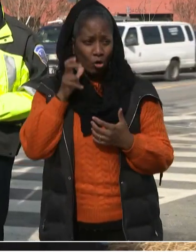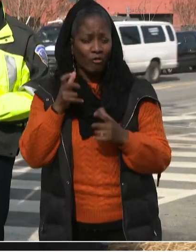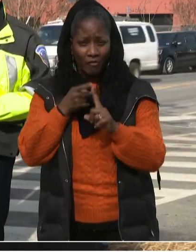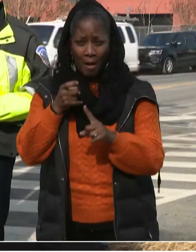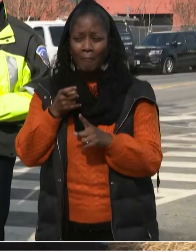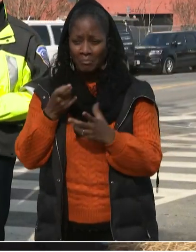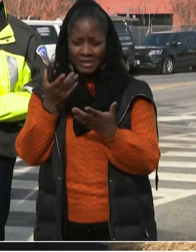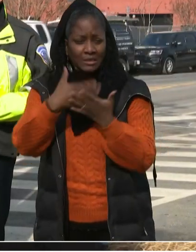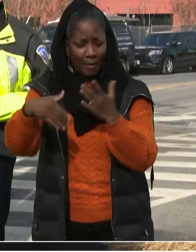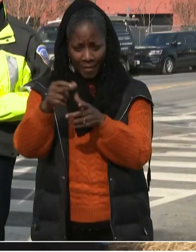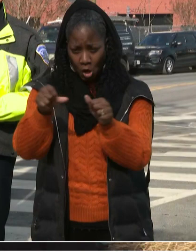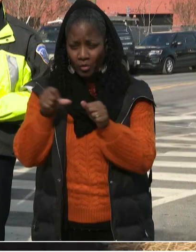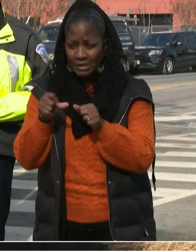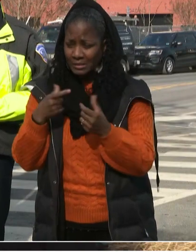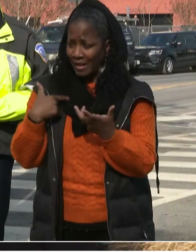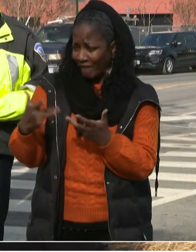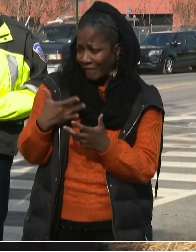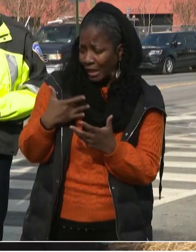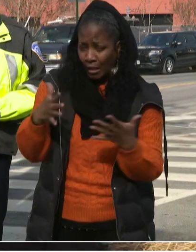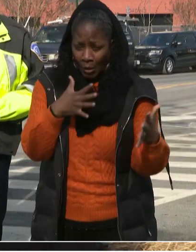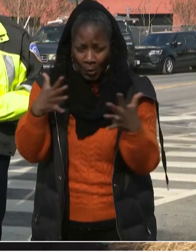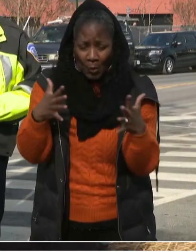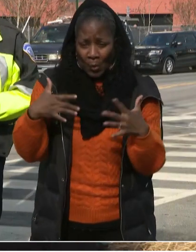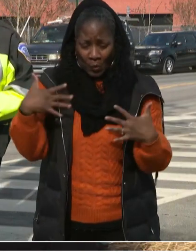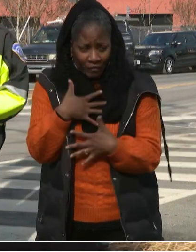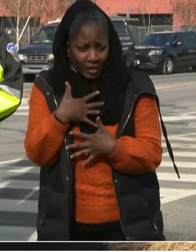in some areas around